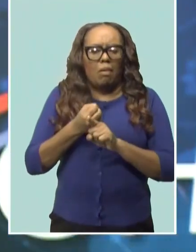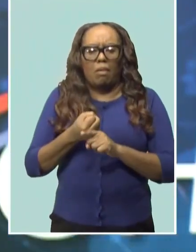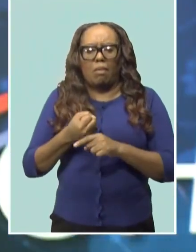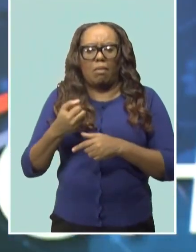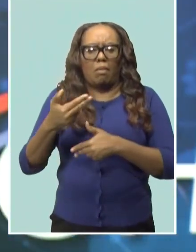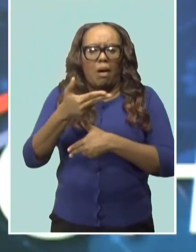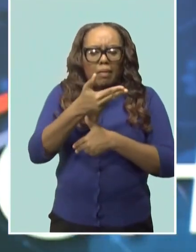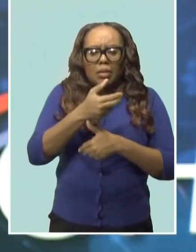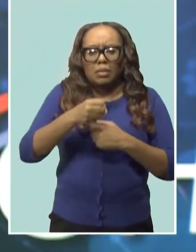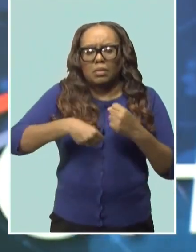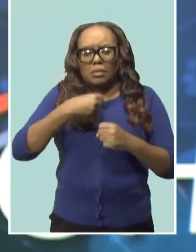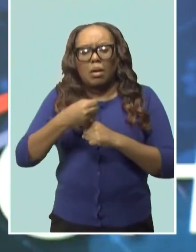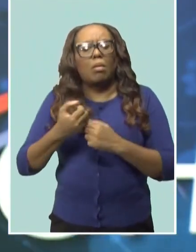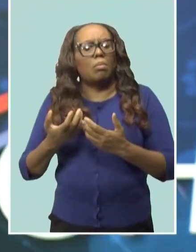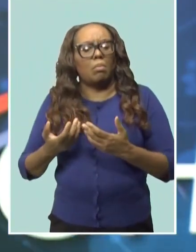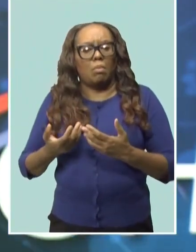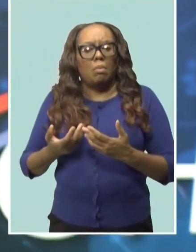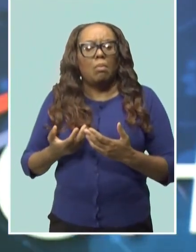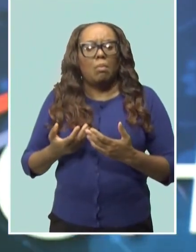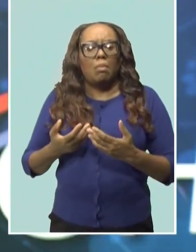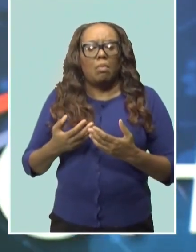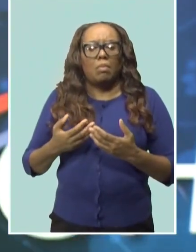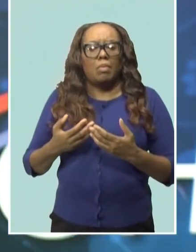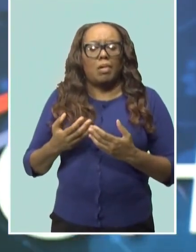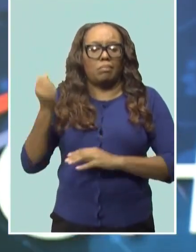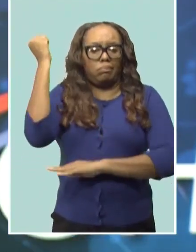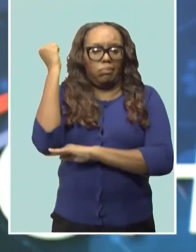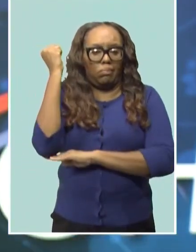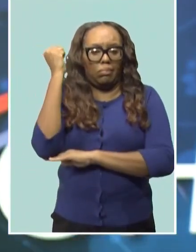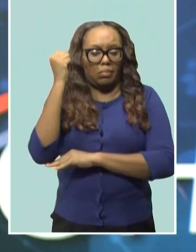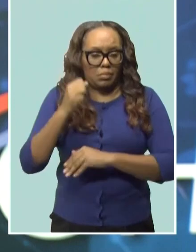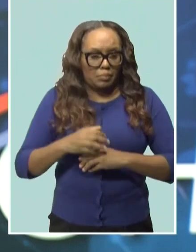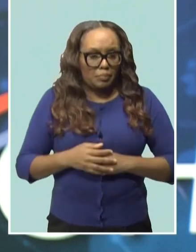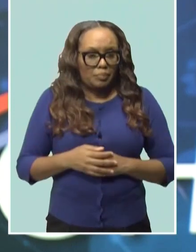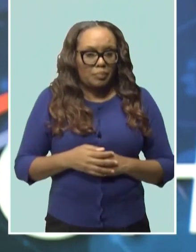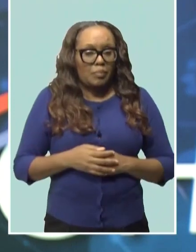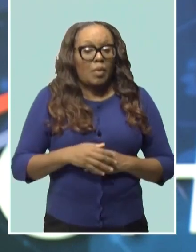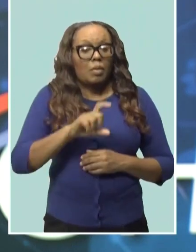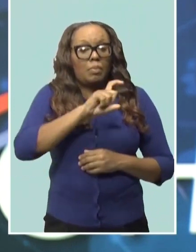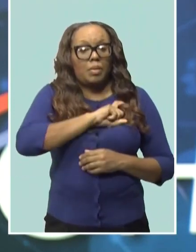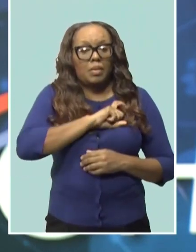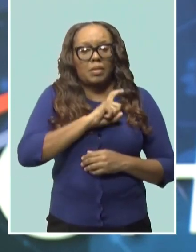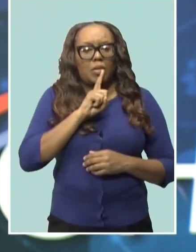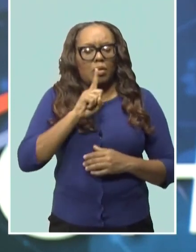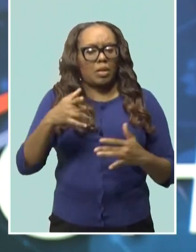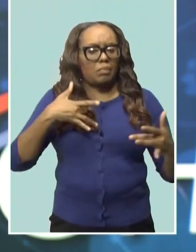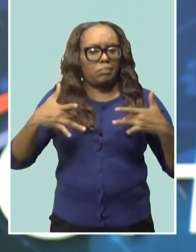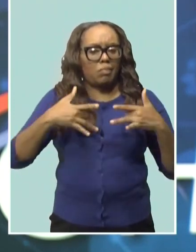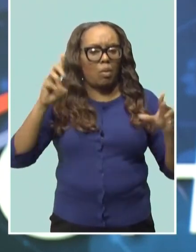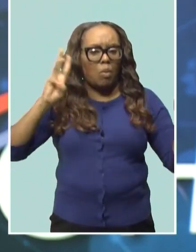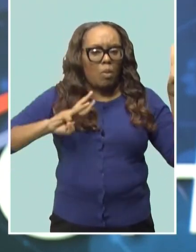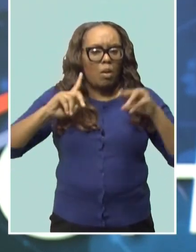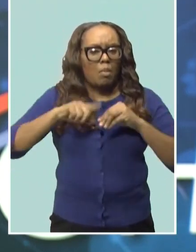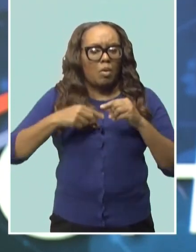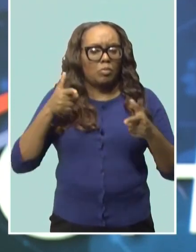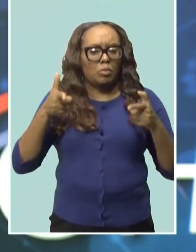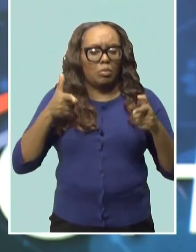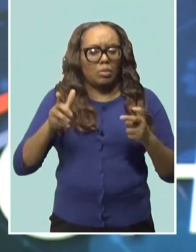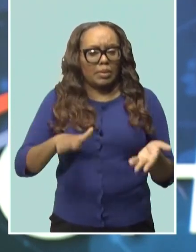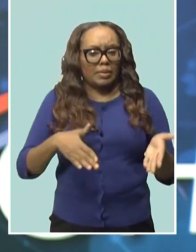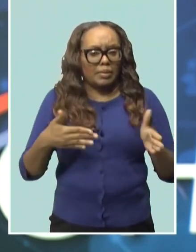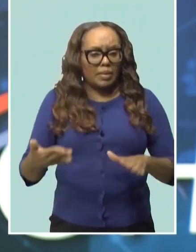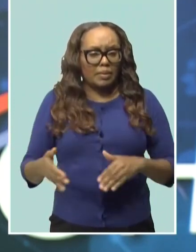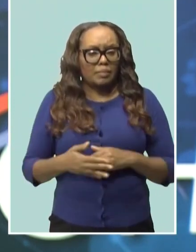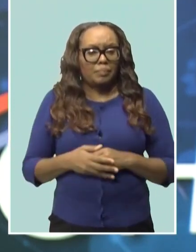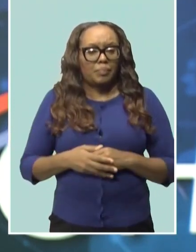The Barbados Police Service is once again expressing concern about the recent increase in shooting deaths on the island. This is coming